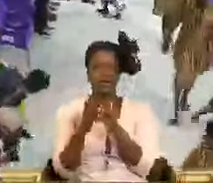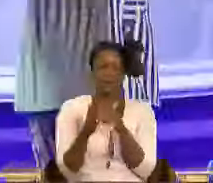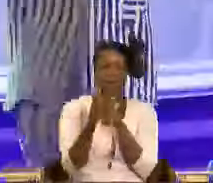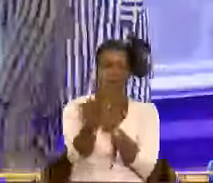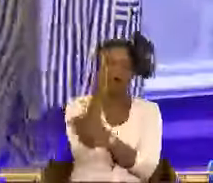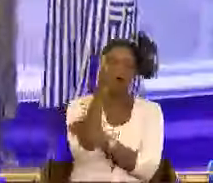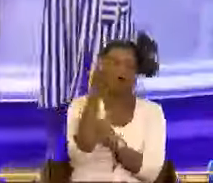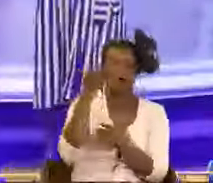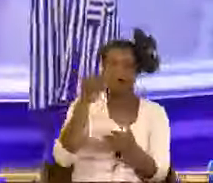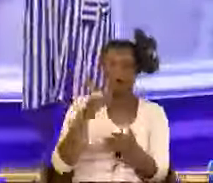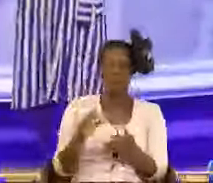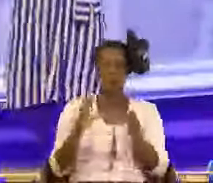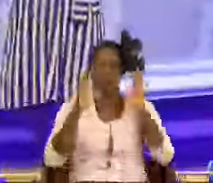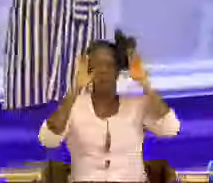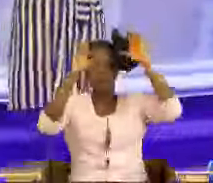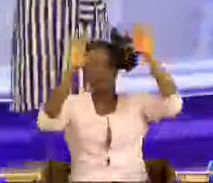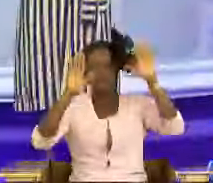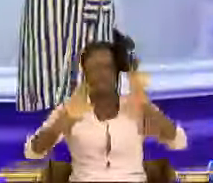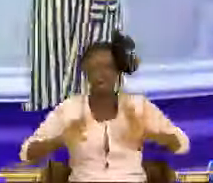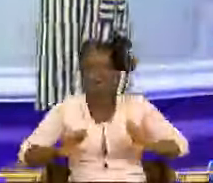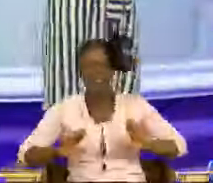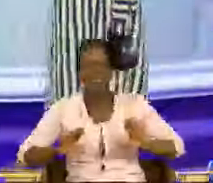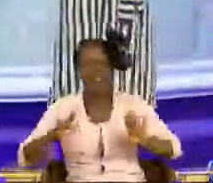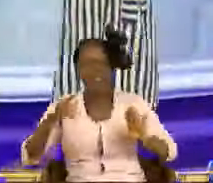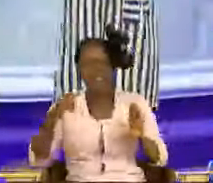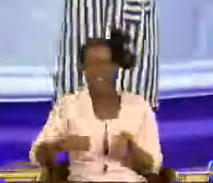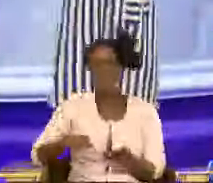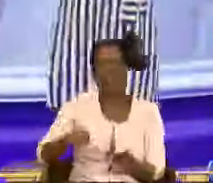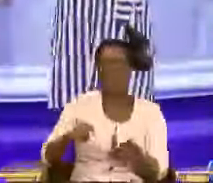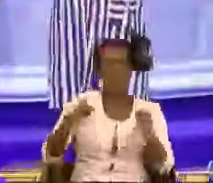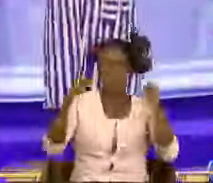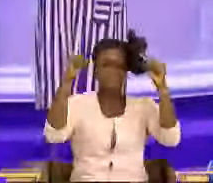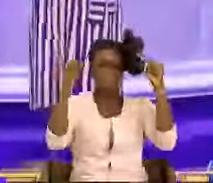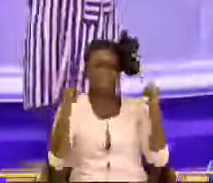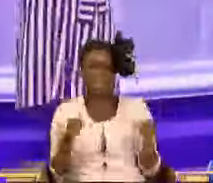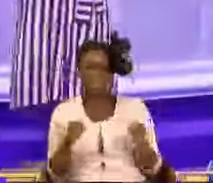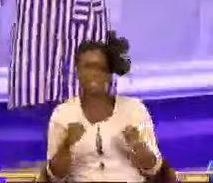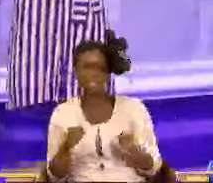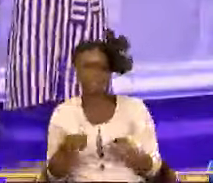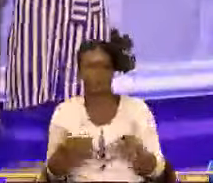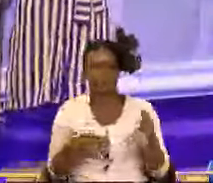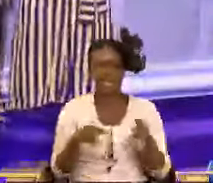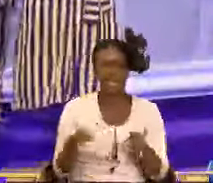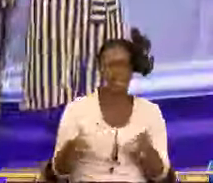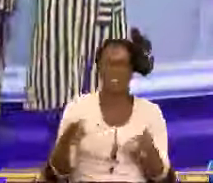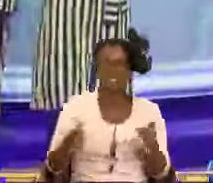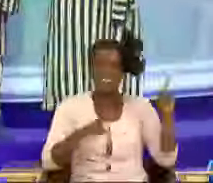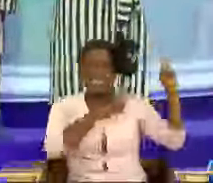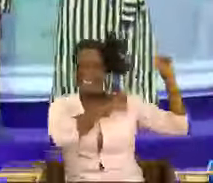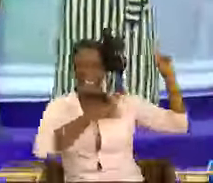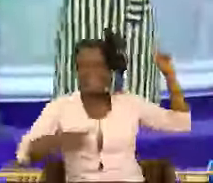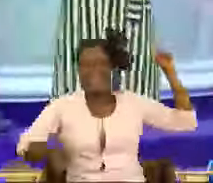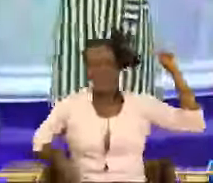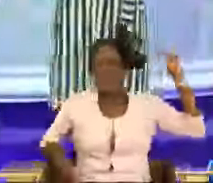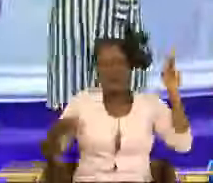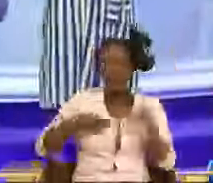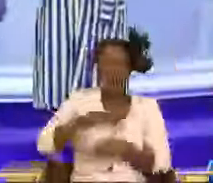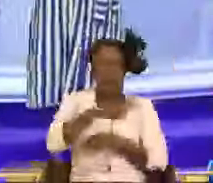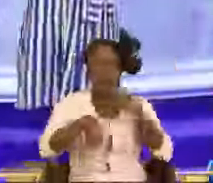wonder the mighty ruler the king of all the